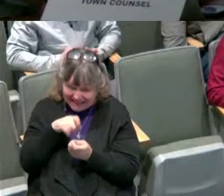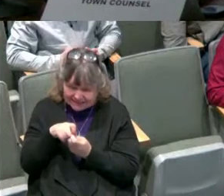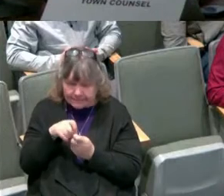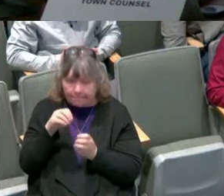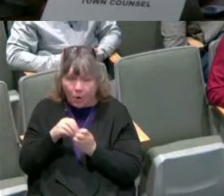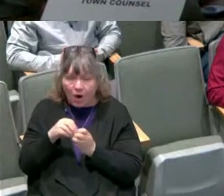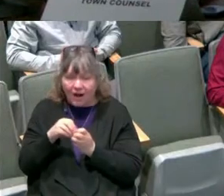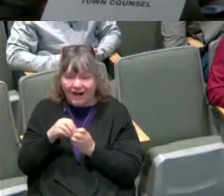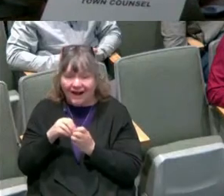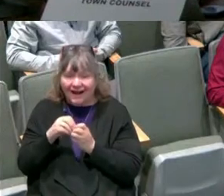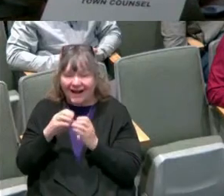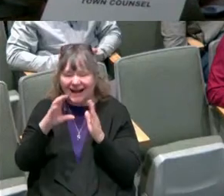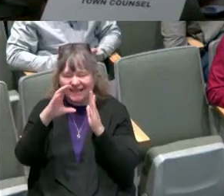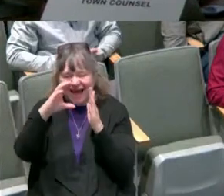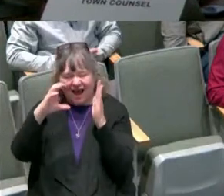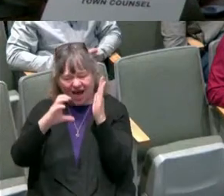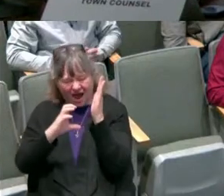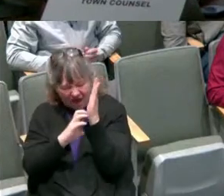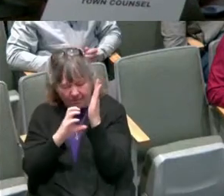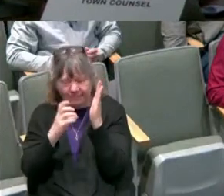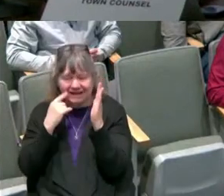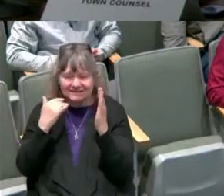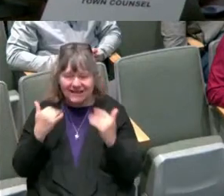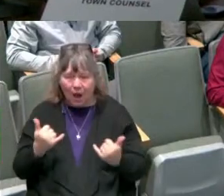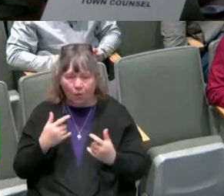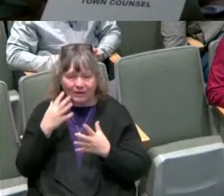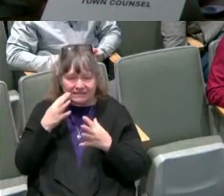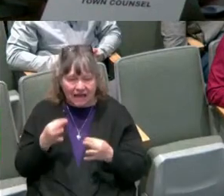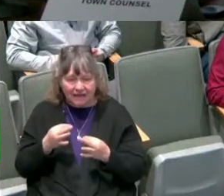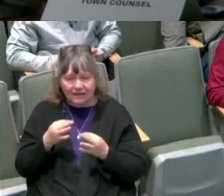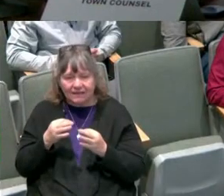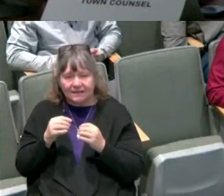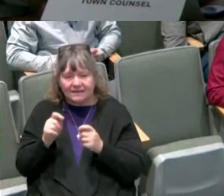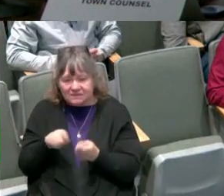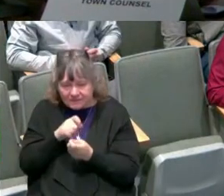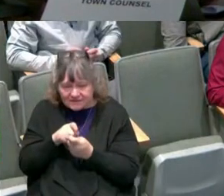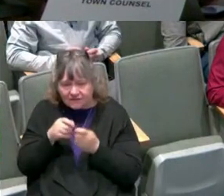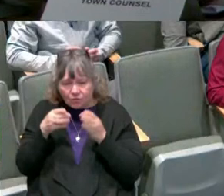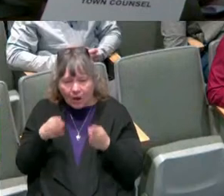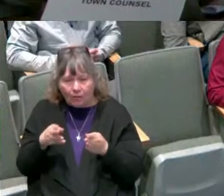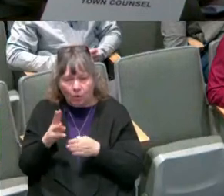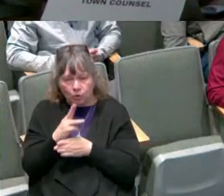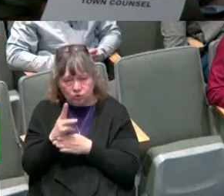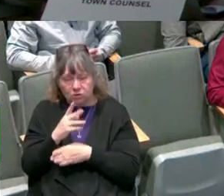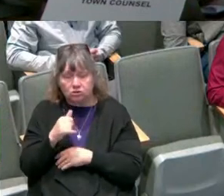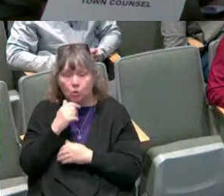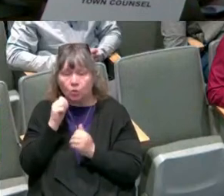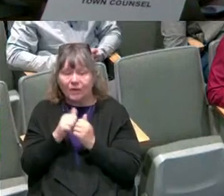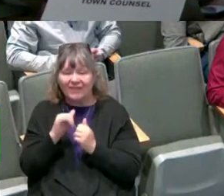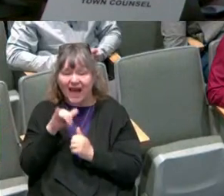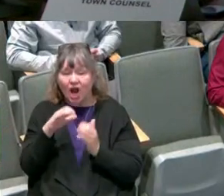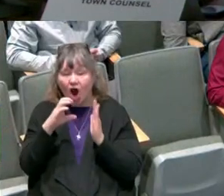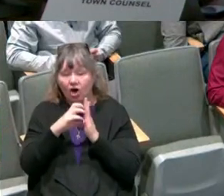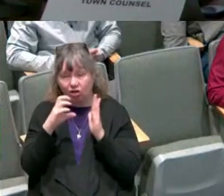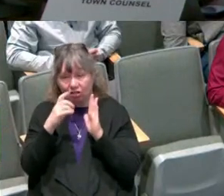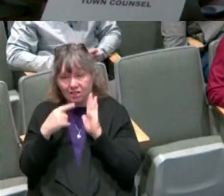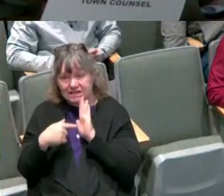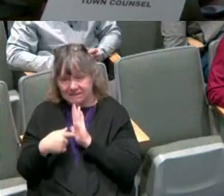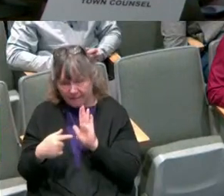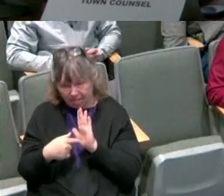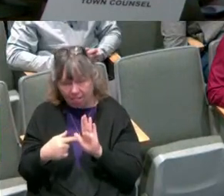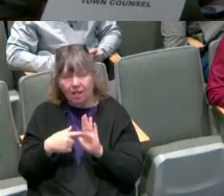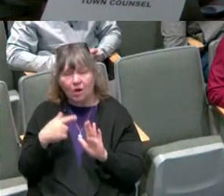more narrow than the article because we've now decided the specific mechanism we want to use so with this article as an example